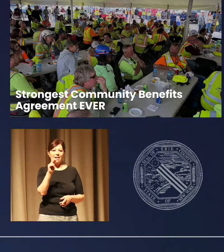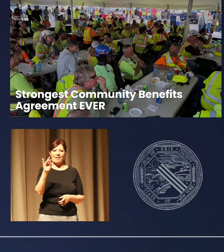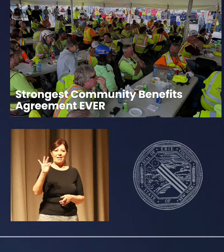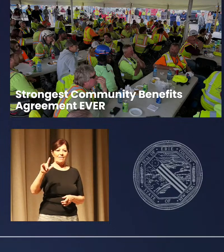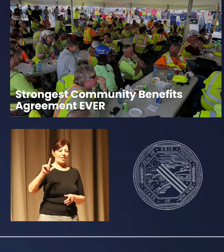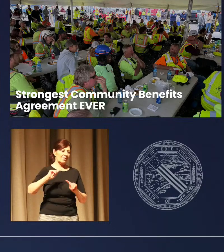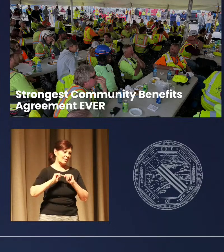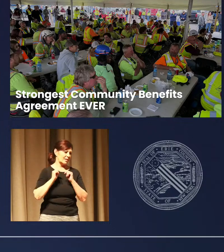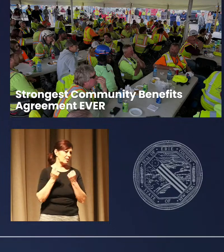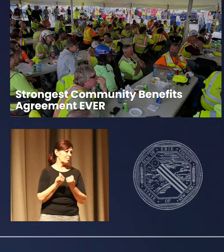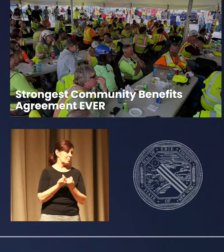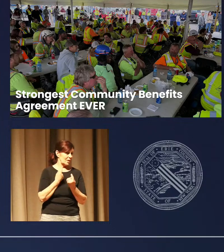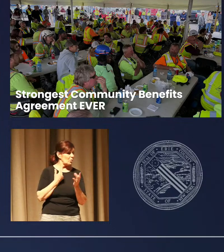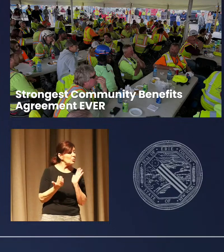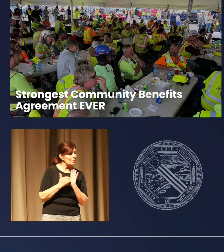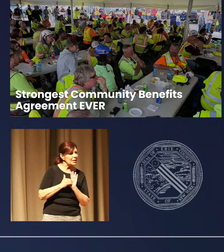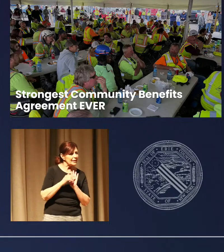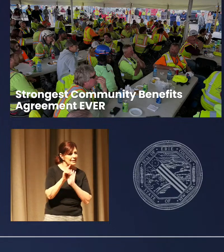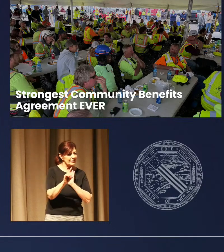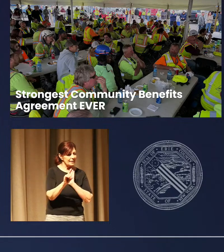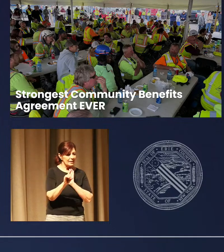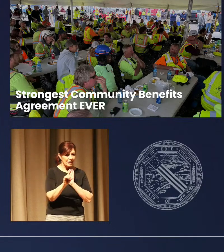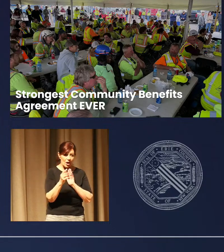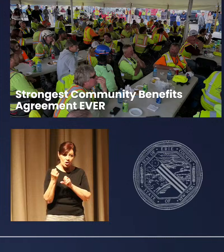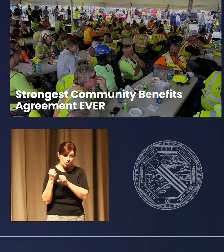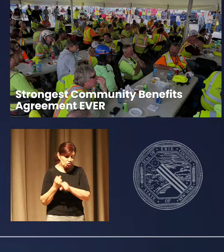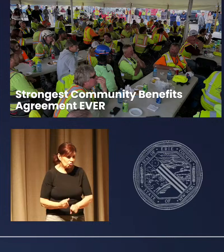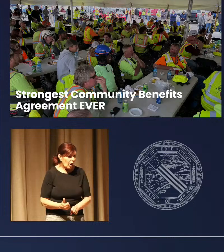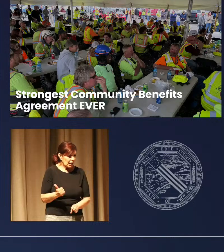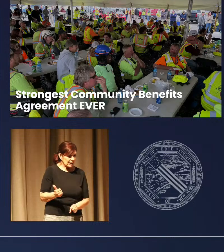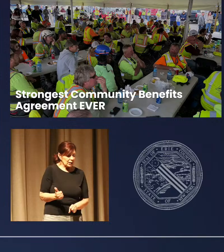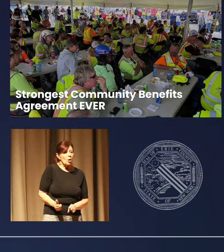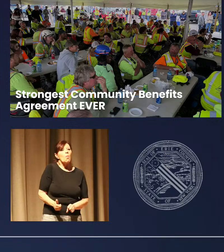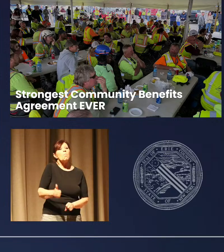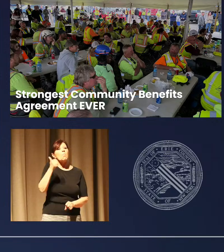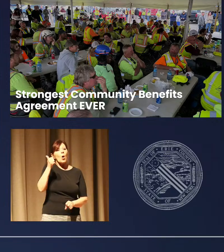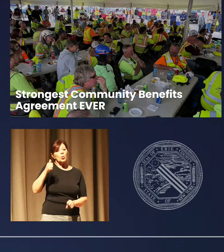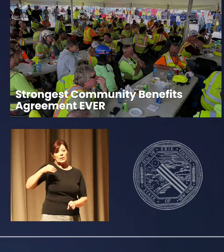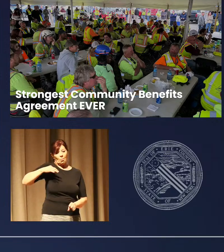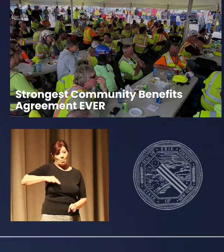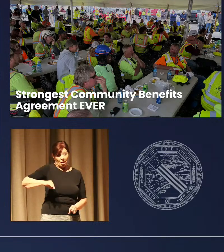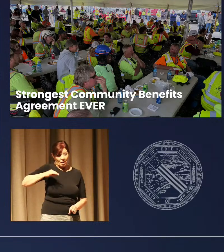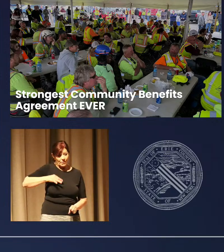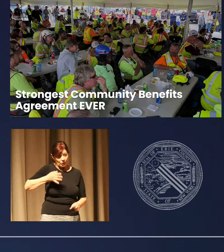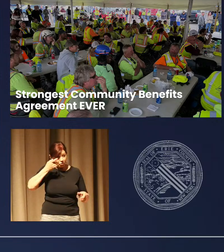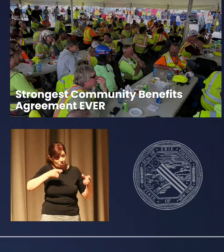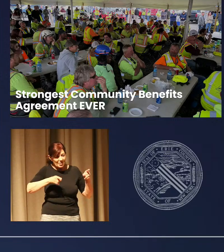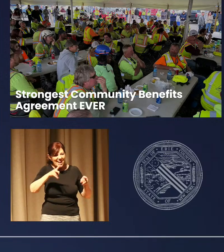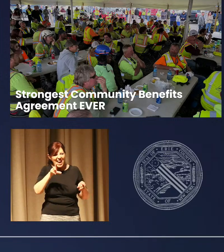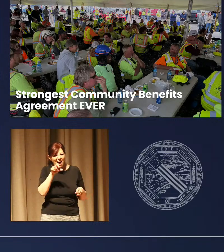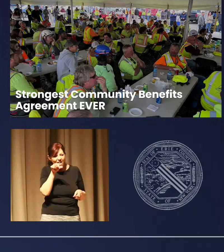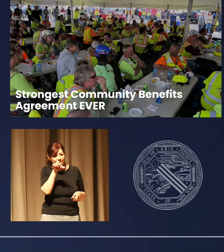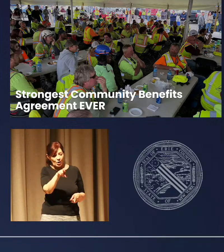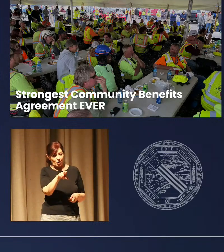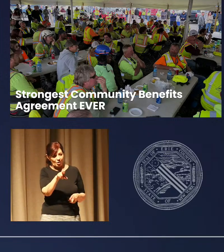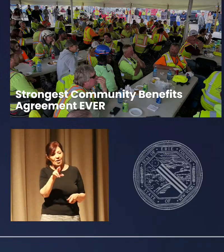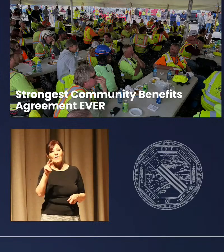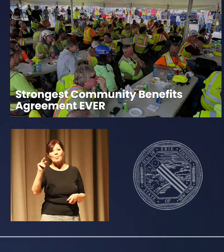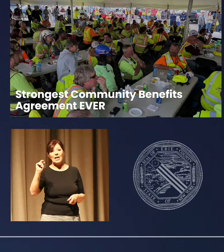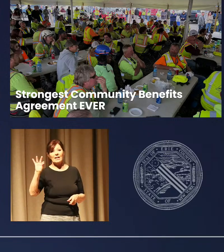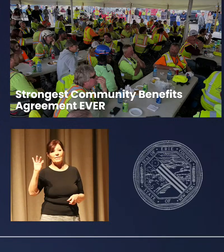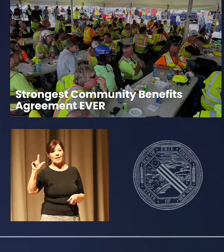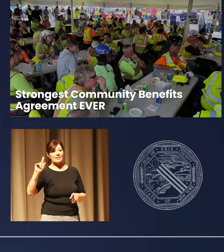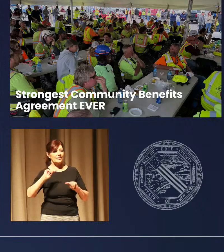NFL team. Let me repeat that. The strongest and most beneficial agreement ever entered into by an NFL